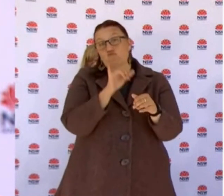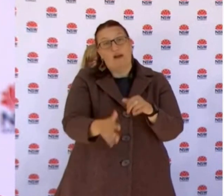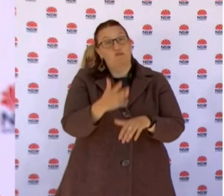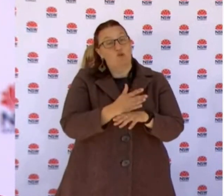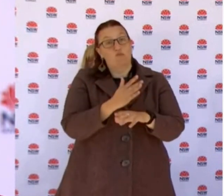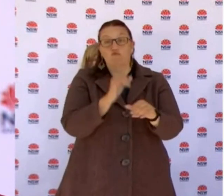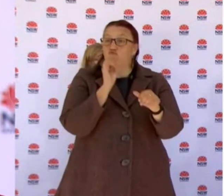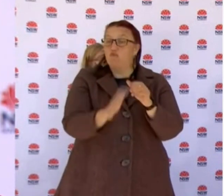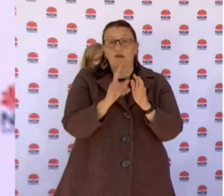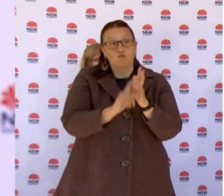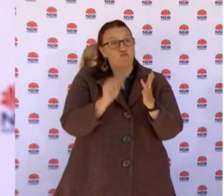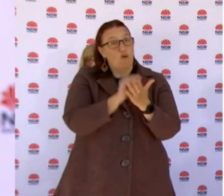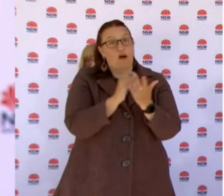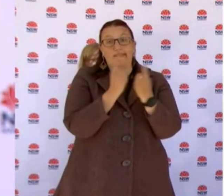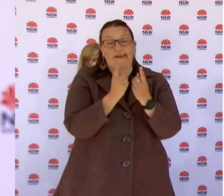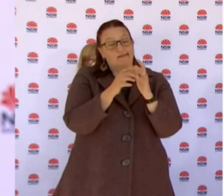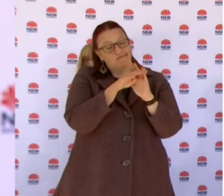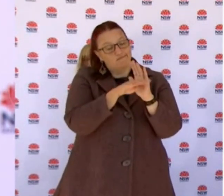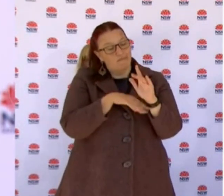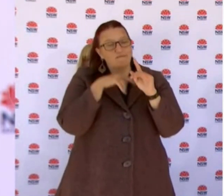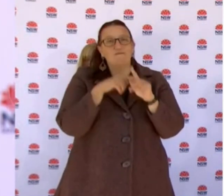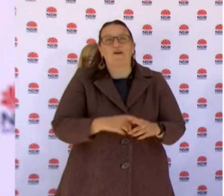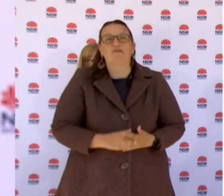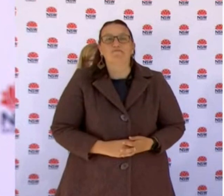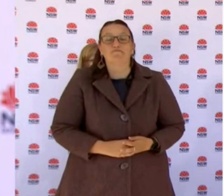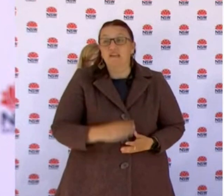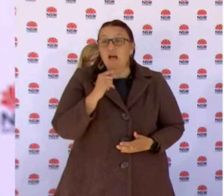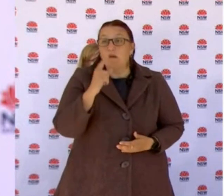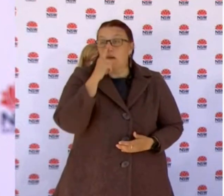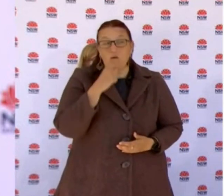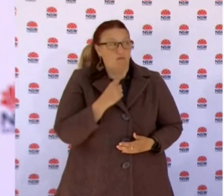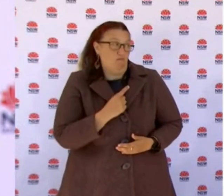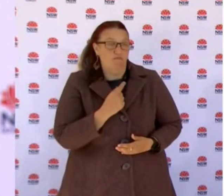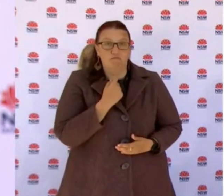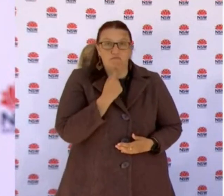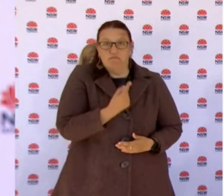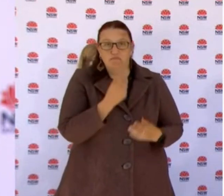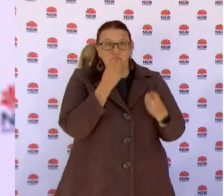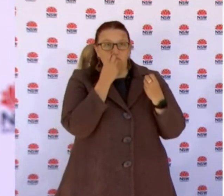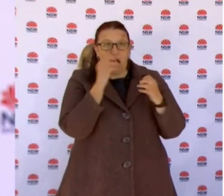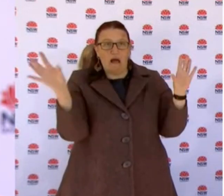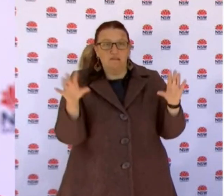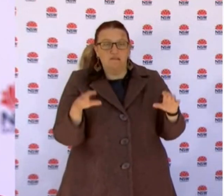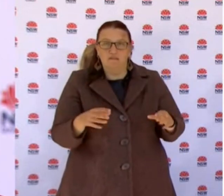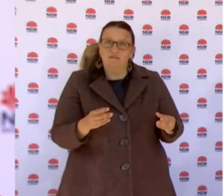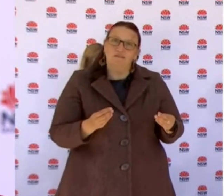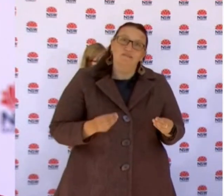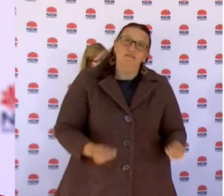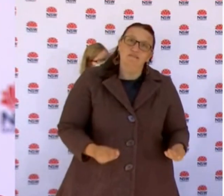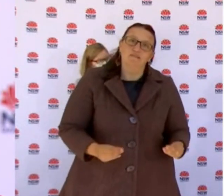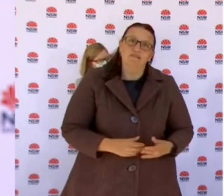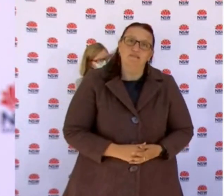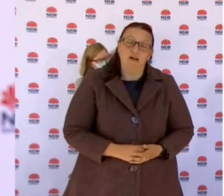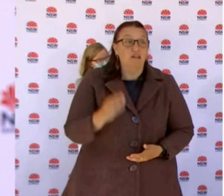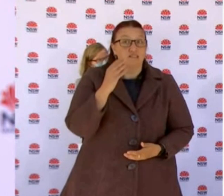having a party when you're not supposed to have a party is not doing the right thing. And we know, and Dr. Chant will comment, that